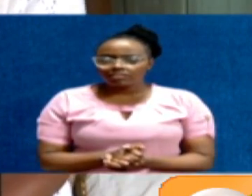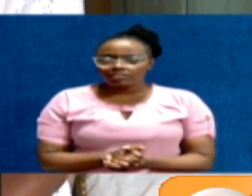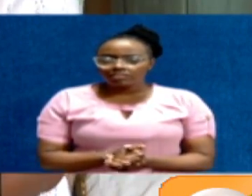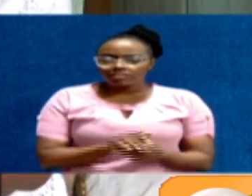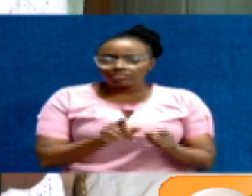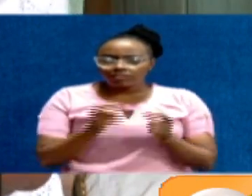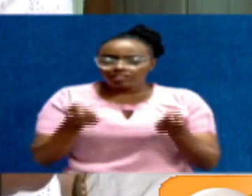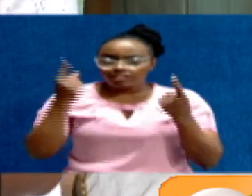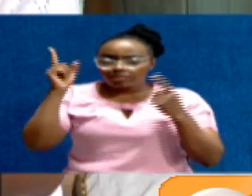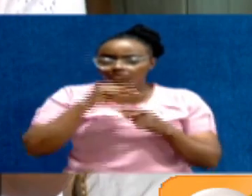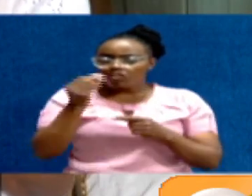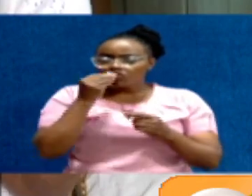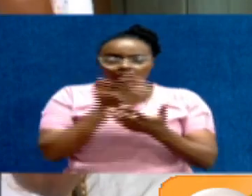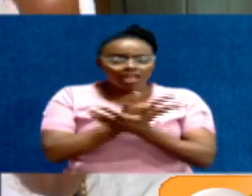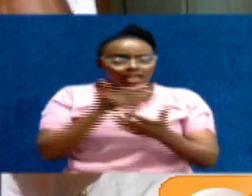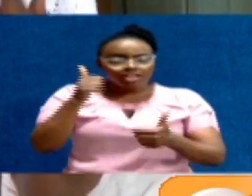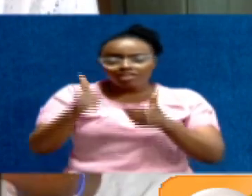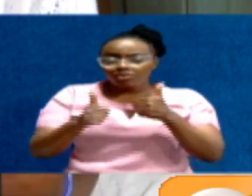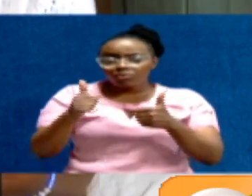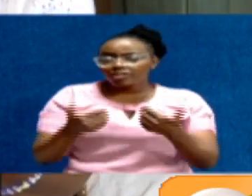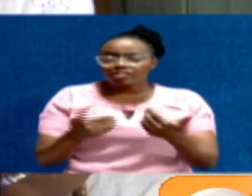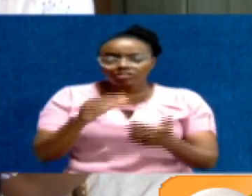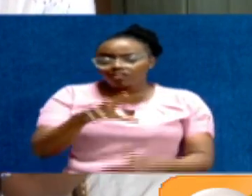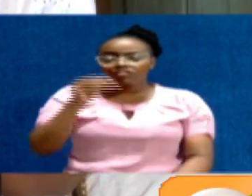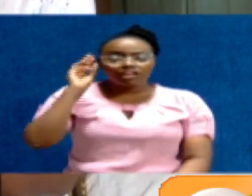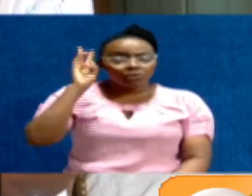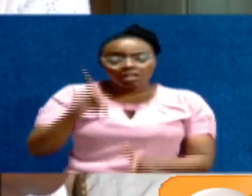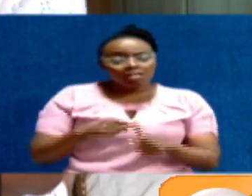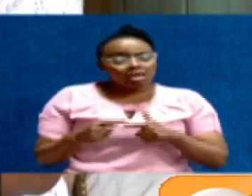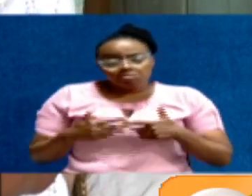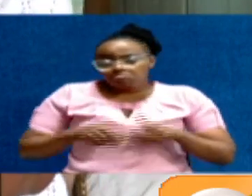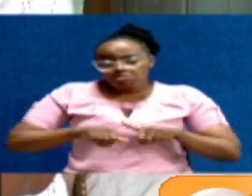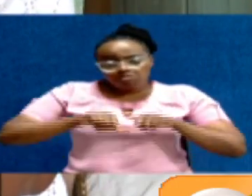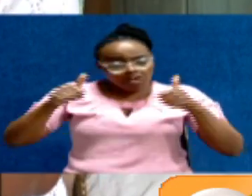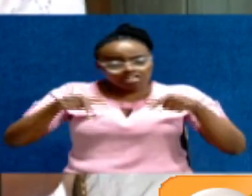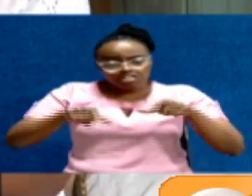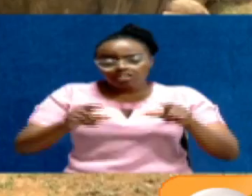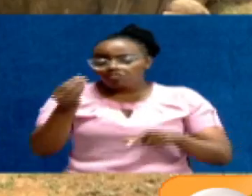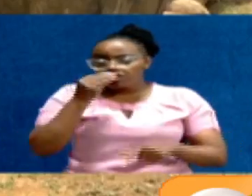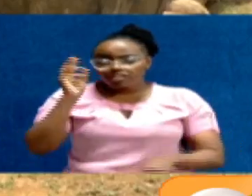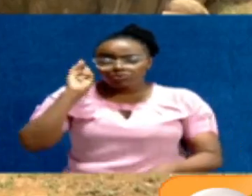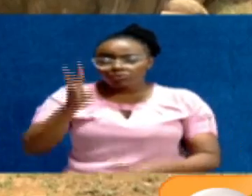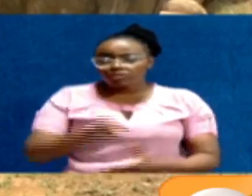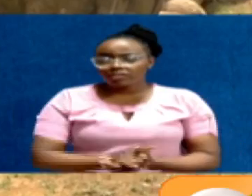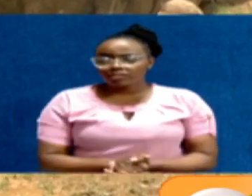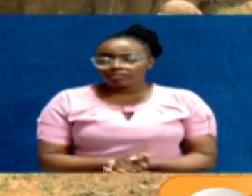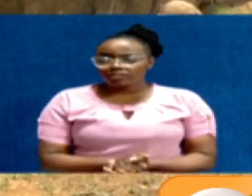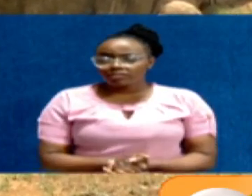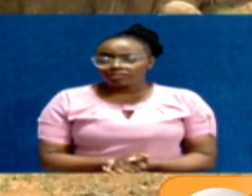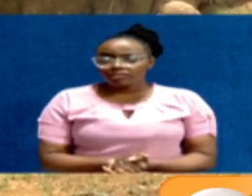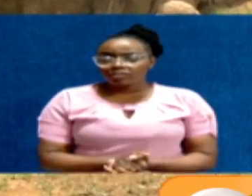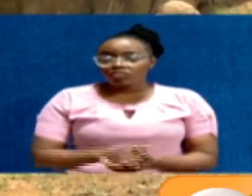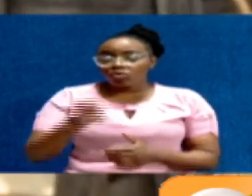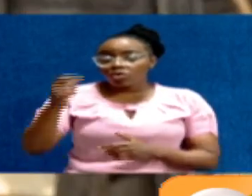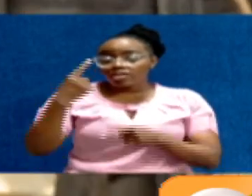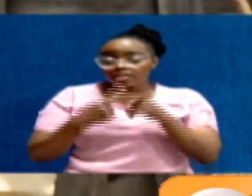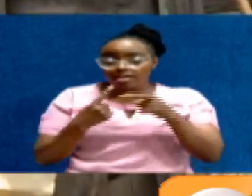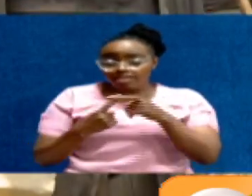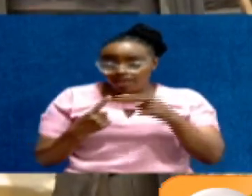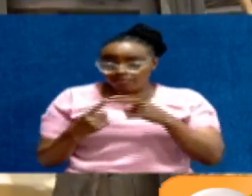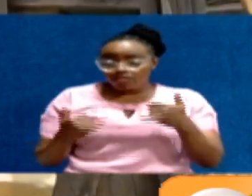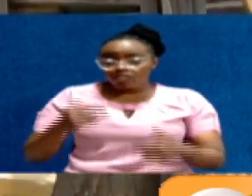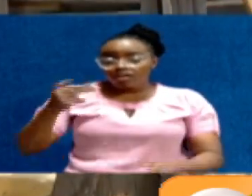Okay, umeelewa, chakula chochote ambacho itapatikana yeye ndiye atakula. For several years